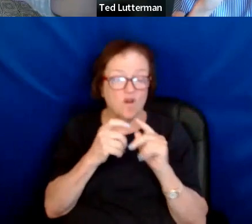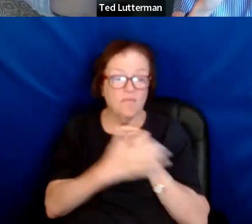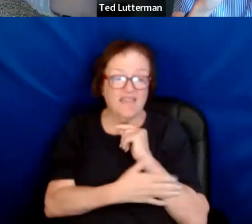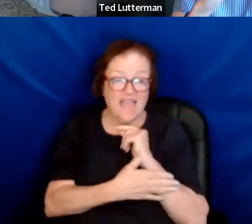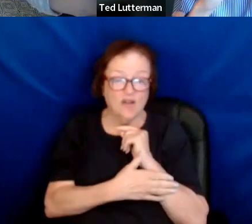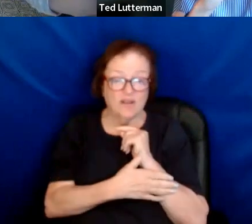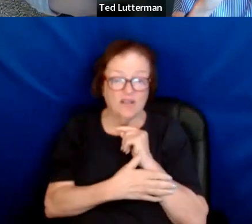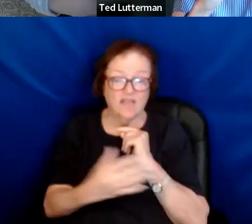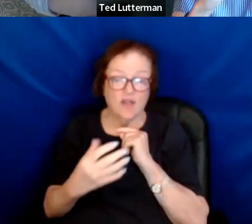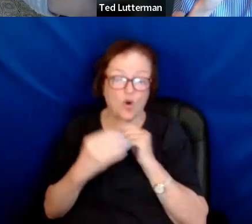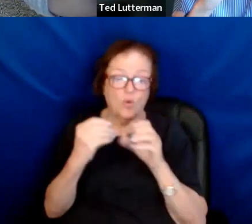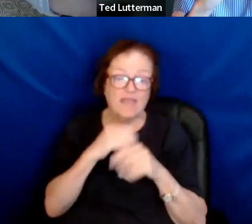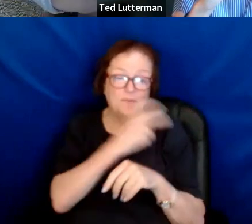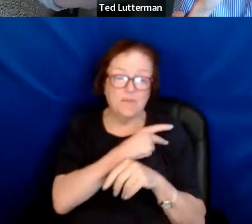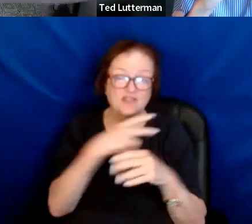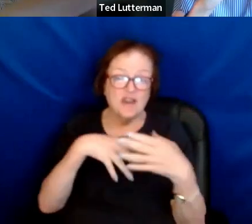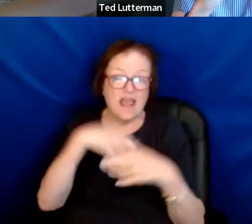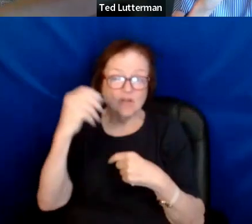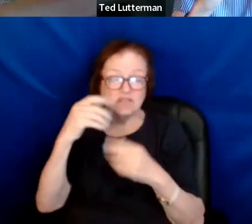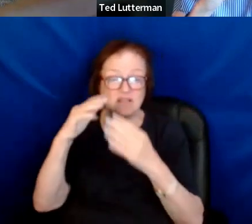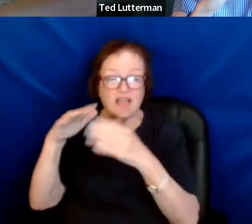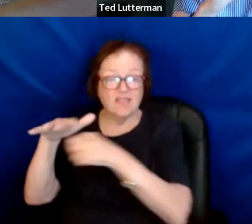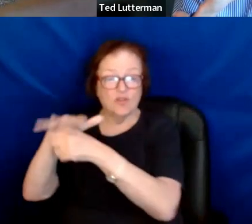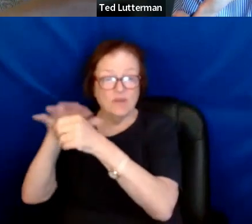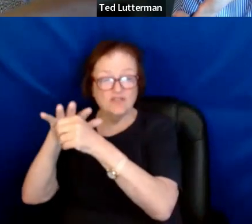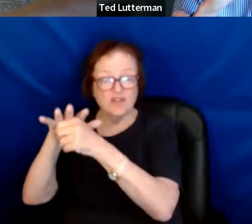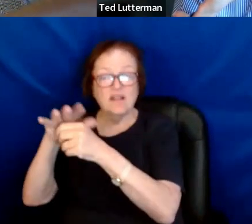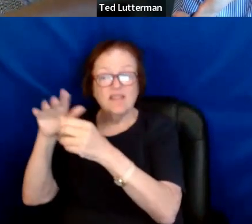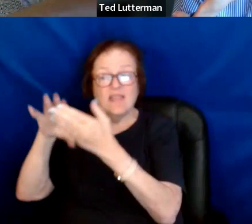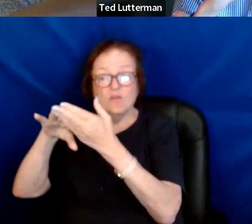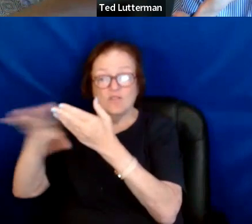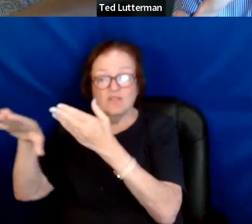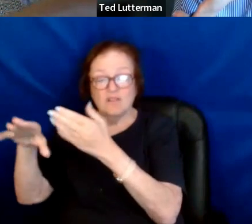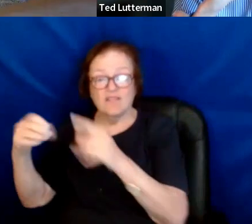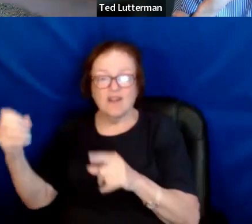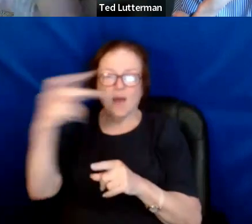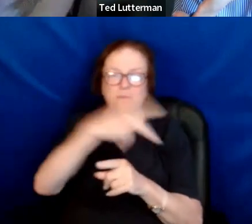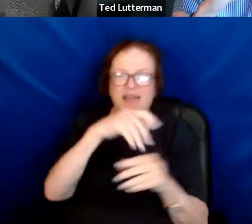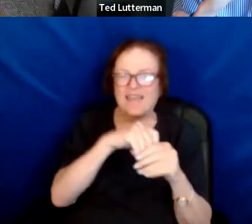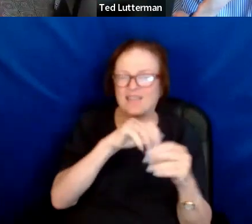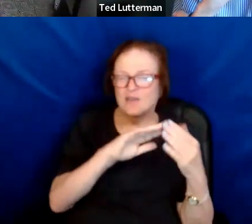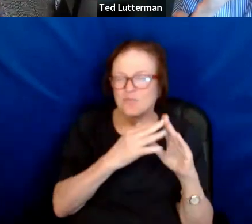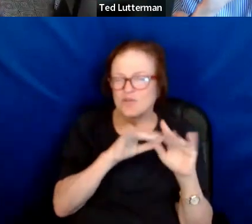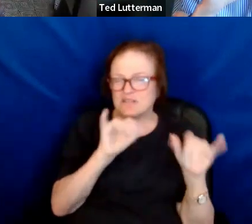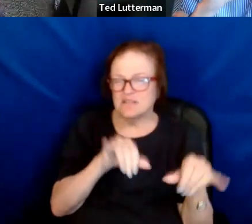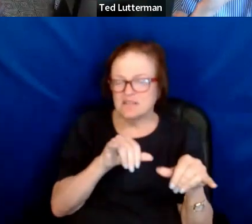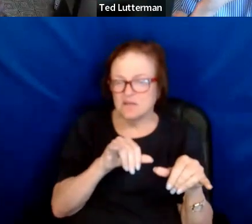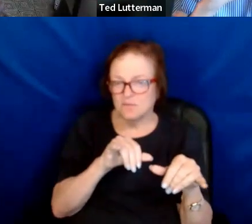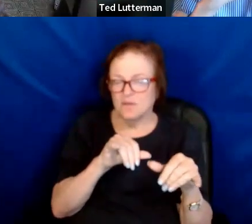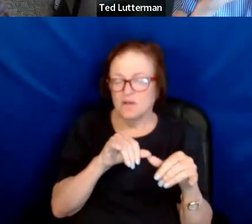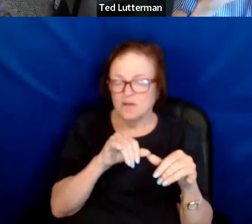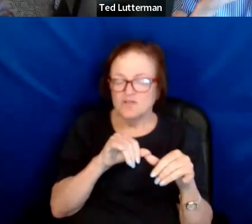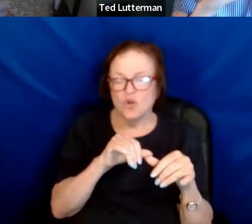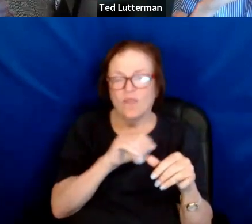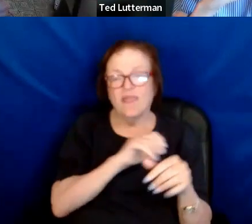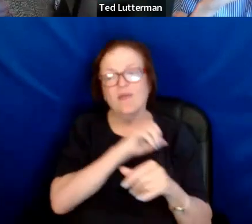of the region, they are not getting as well connected back into the community system, and therefore are re-entering the crisis system